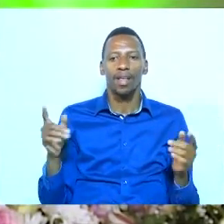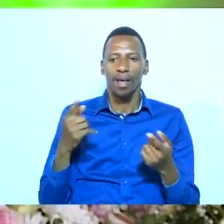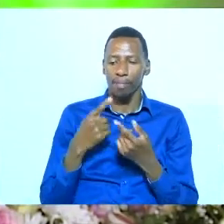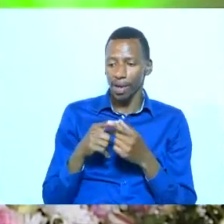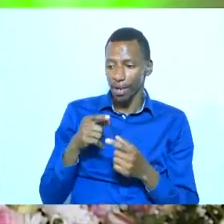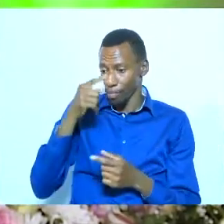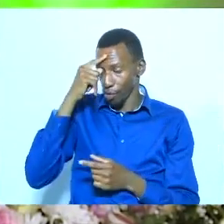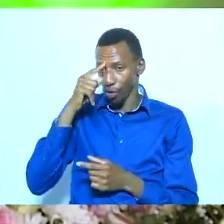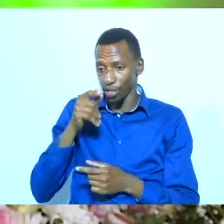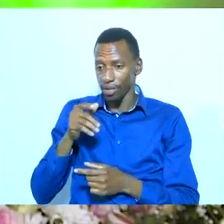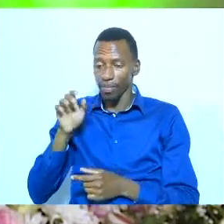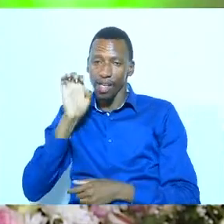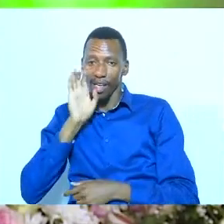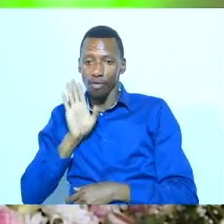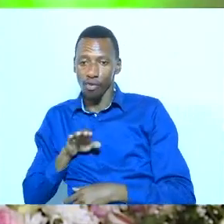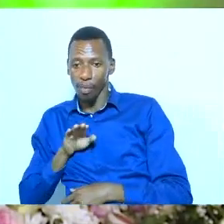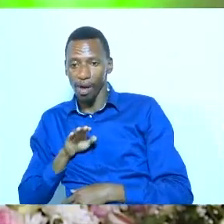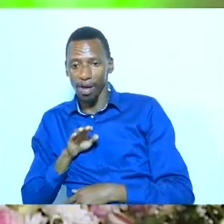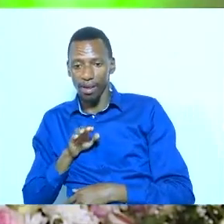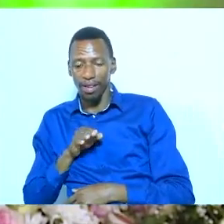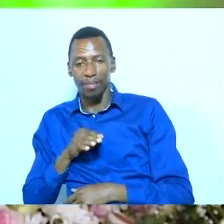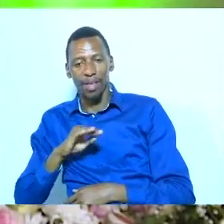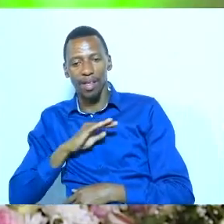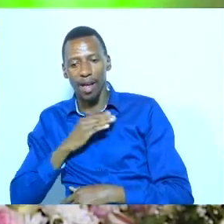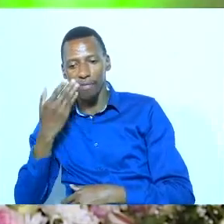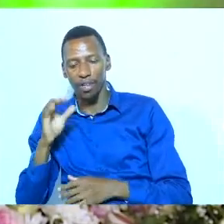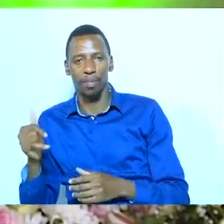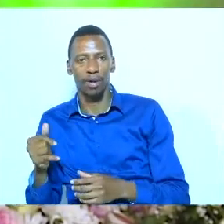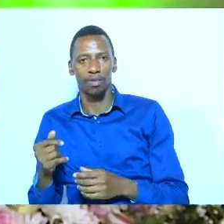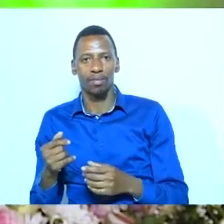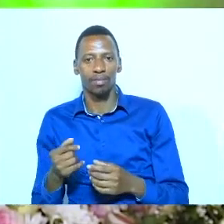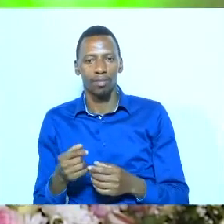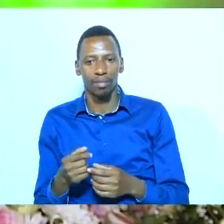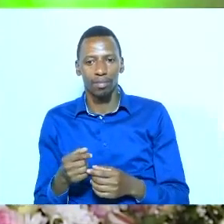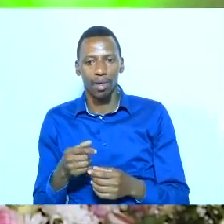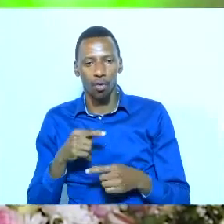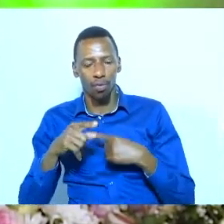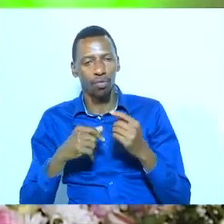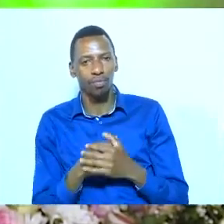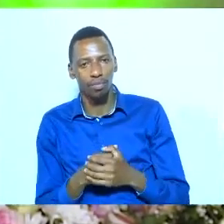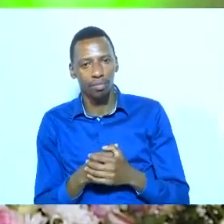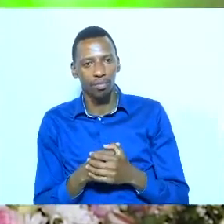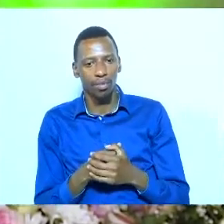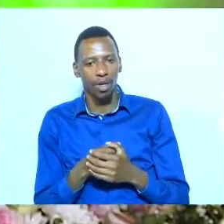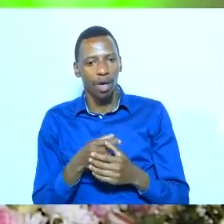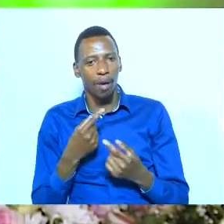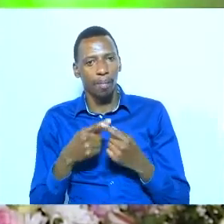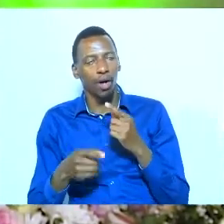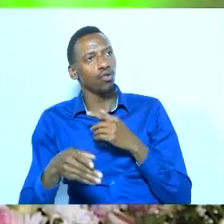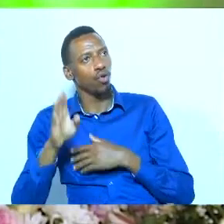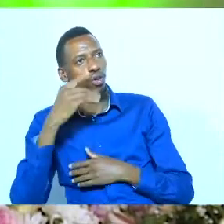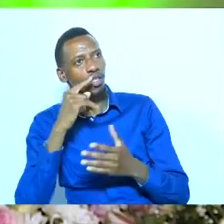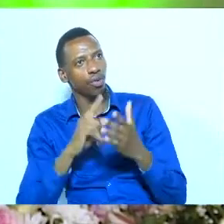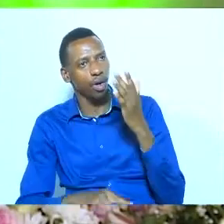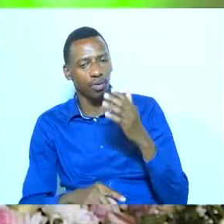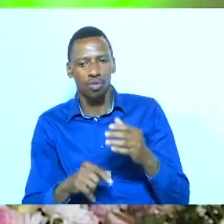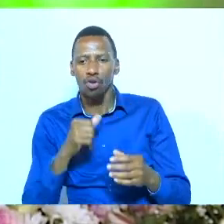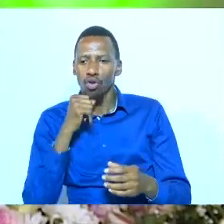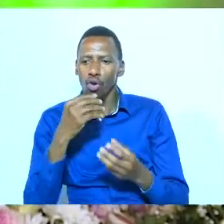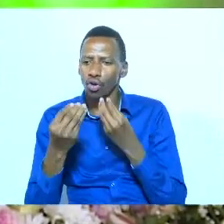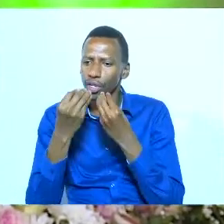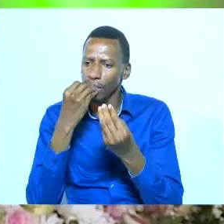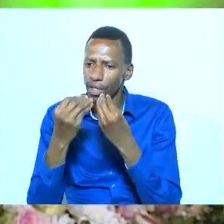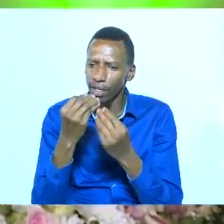woman, that is not enough. But God said, you shall not eat of the fruit of the